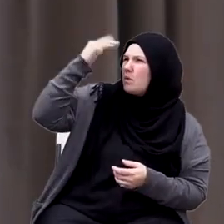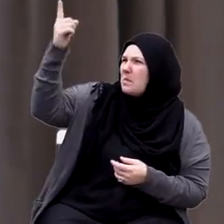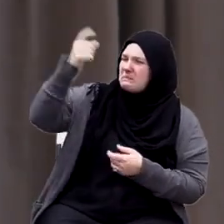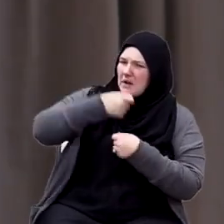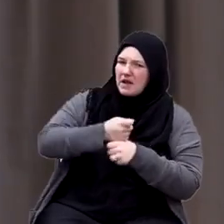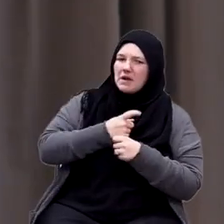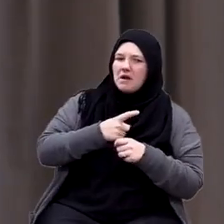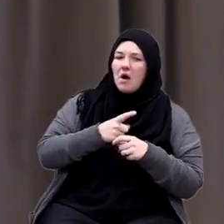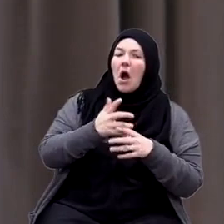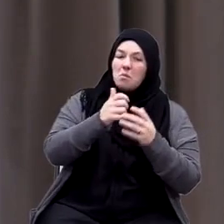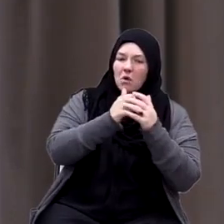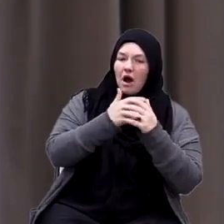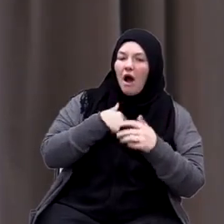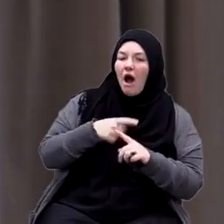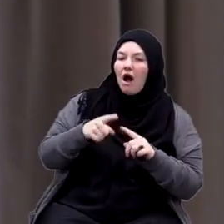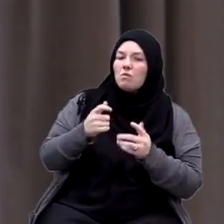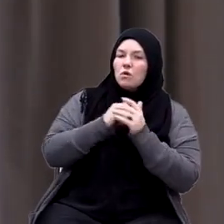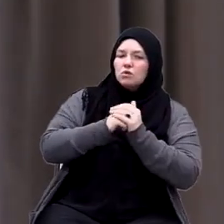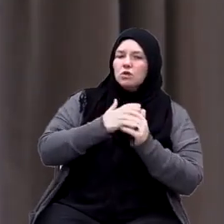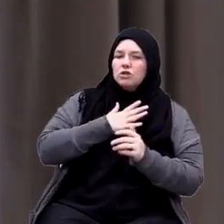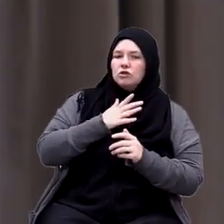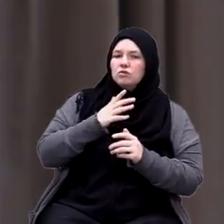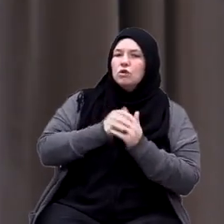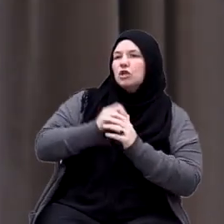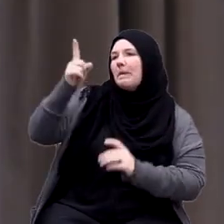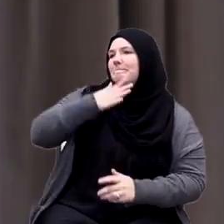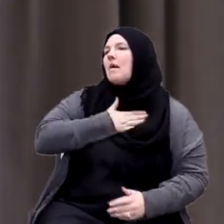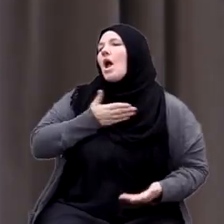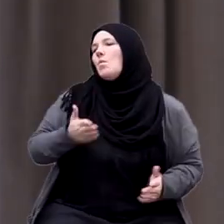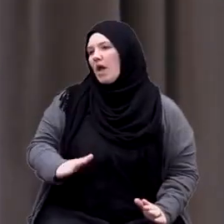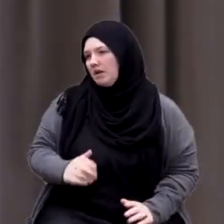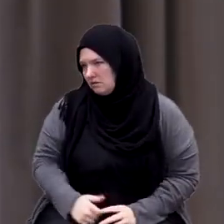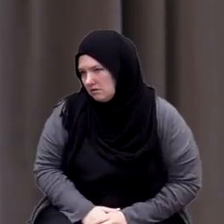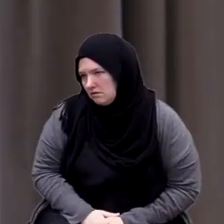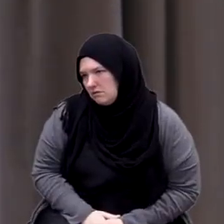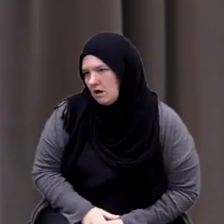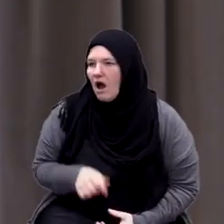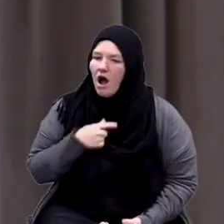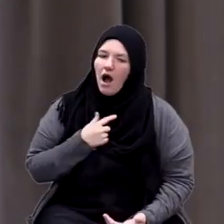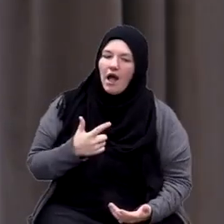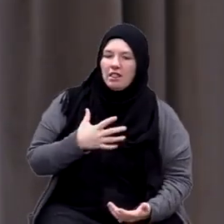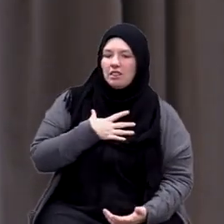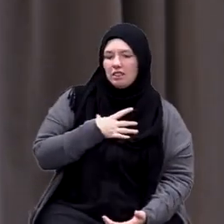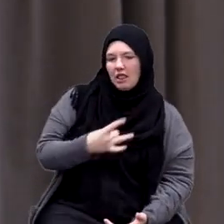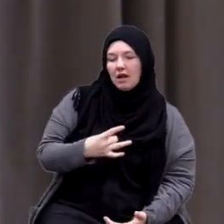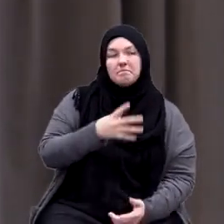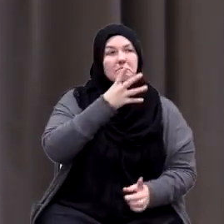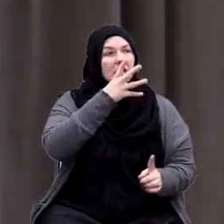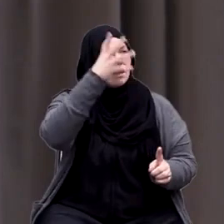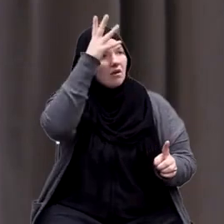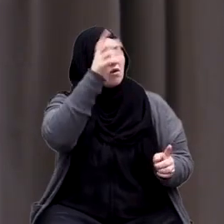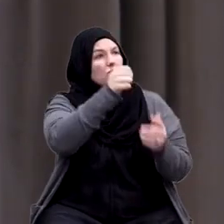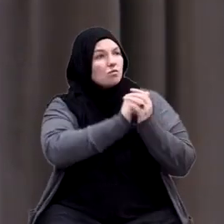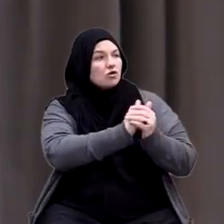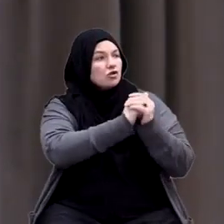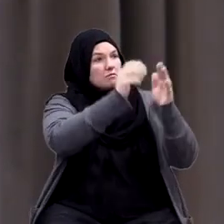I want to worship Him the way I think, the way I saw my parents do.